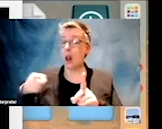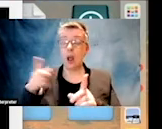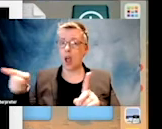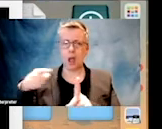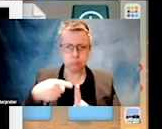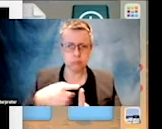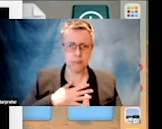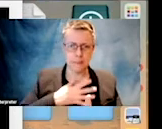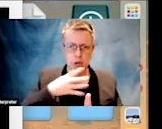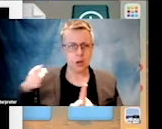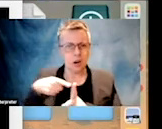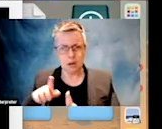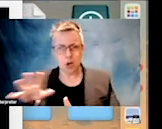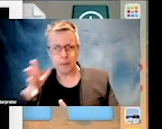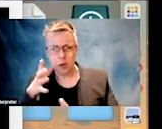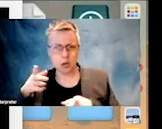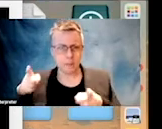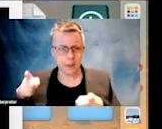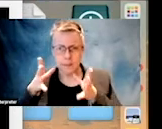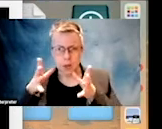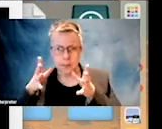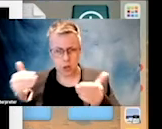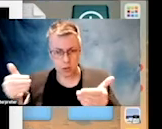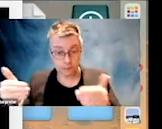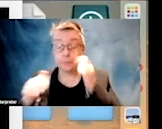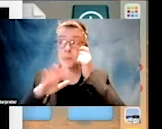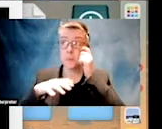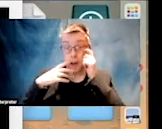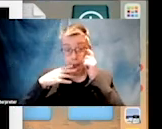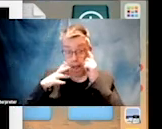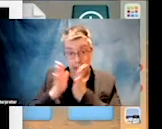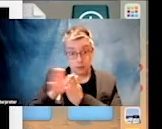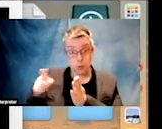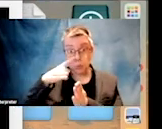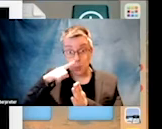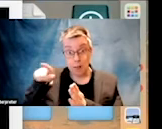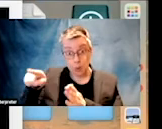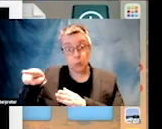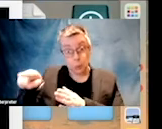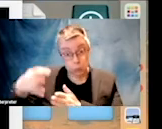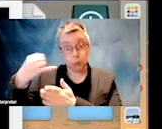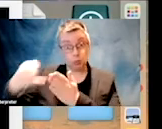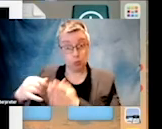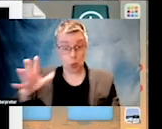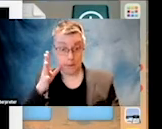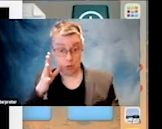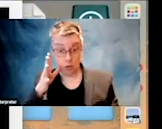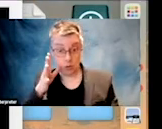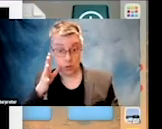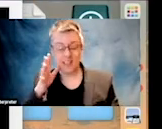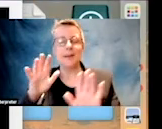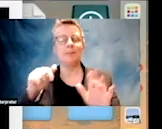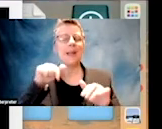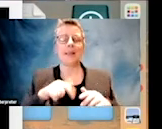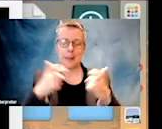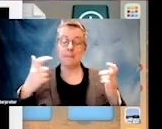her, um, if she would, uh, do a drawing of her mother. Um, so what, this